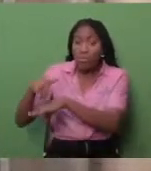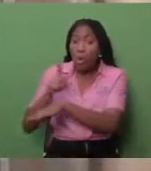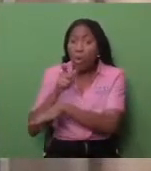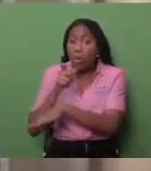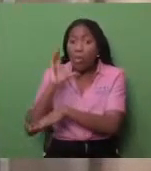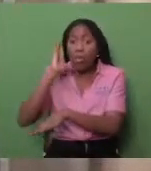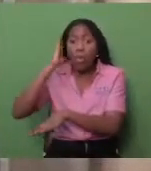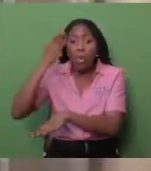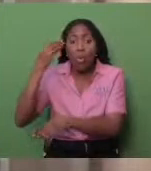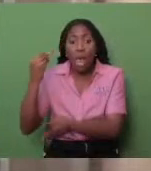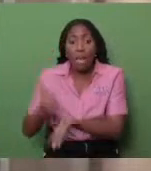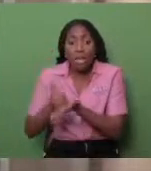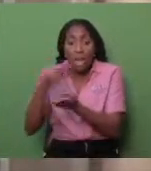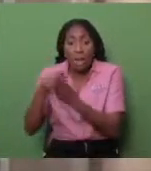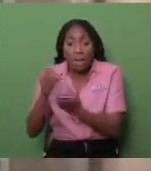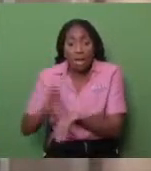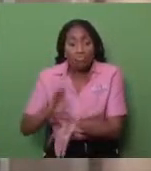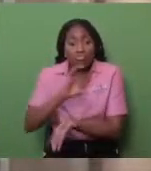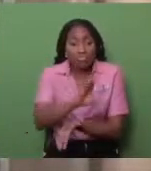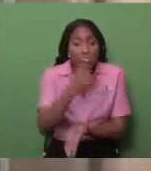in this allocation? Whom?